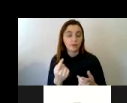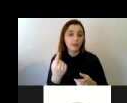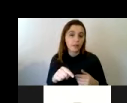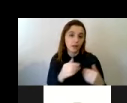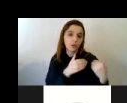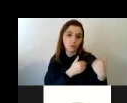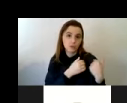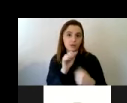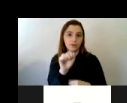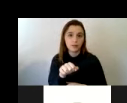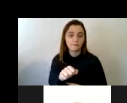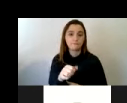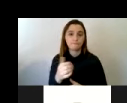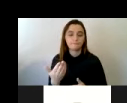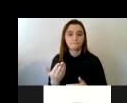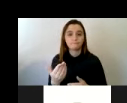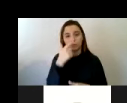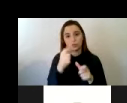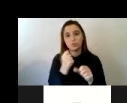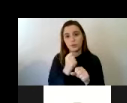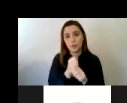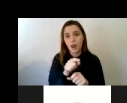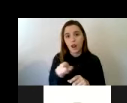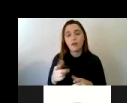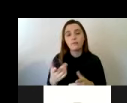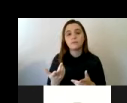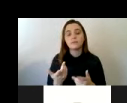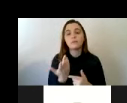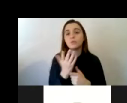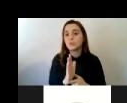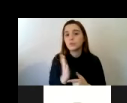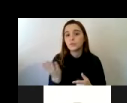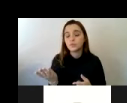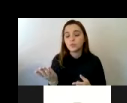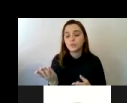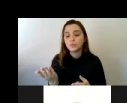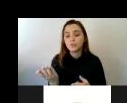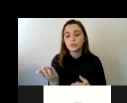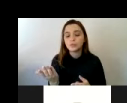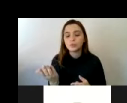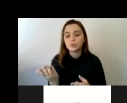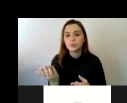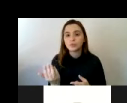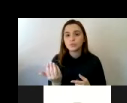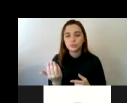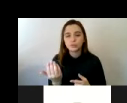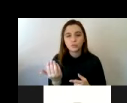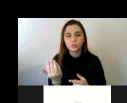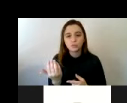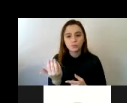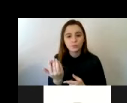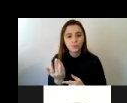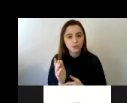to their employees. For example, if we just think of the gender pay gap, for example,